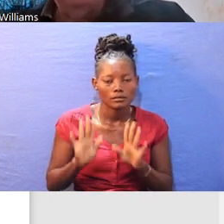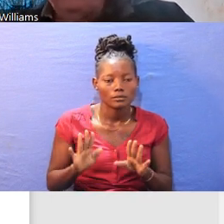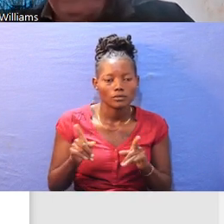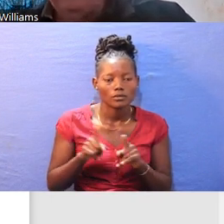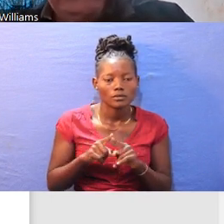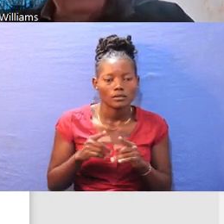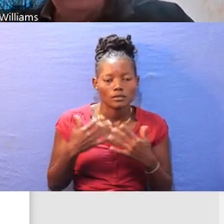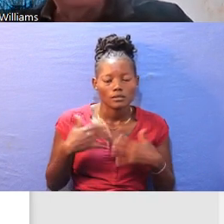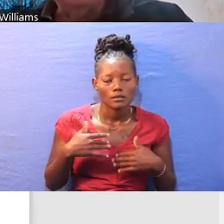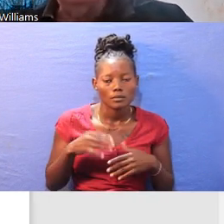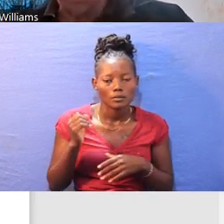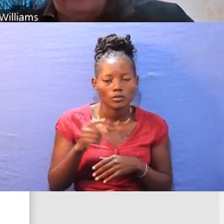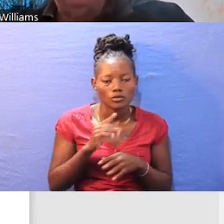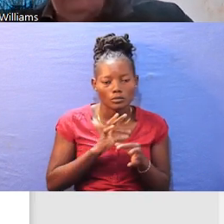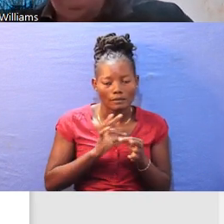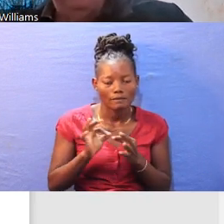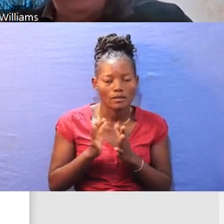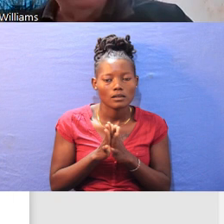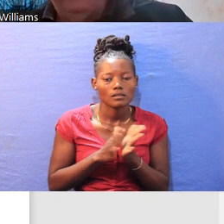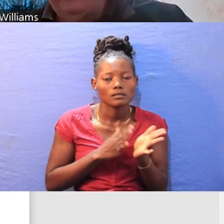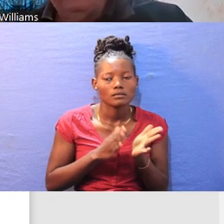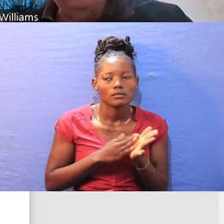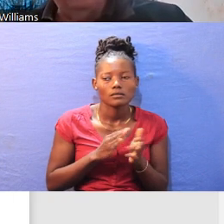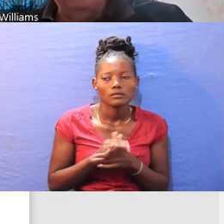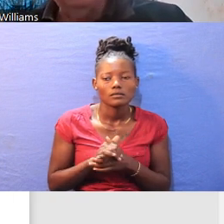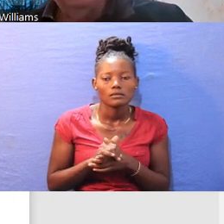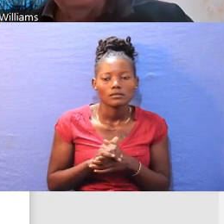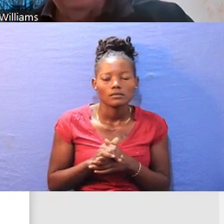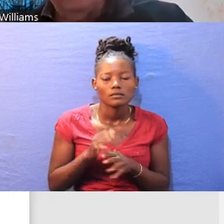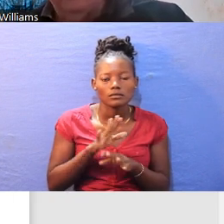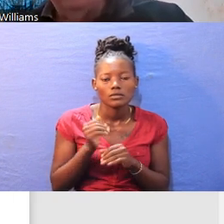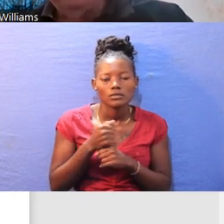but speed still matters. And those guys are very fast. They're very, very quick.